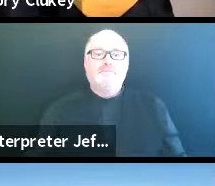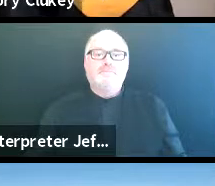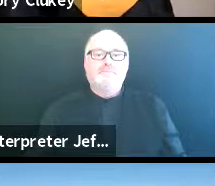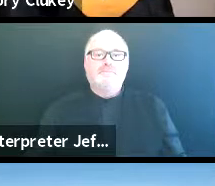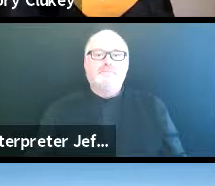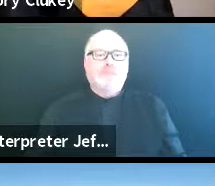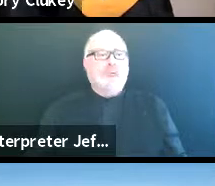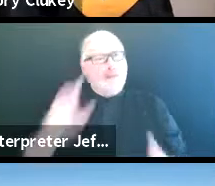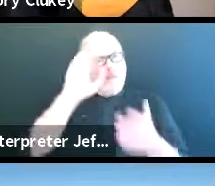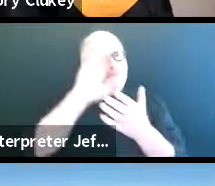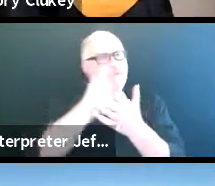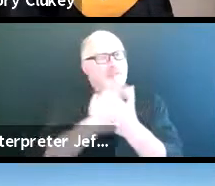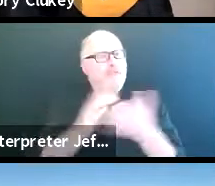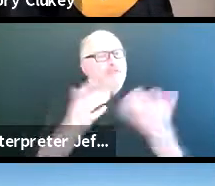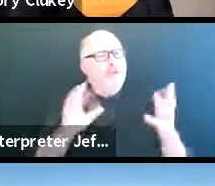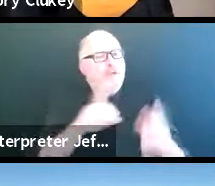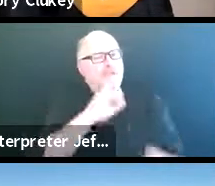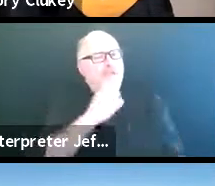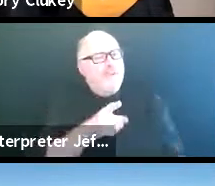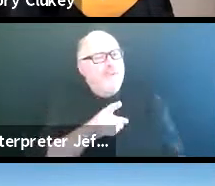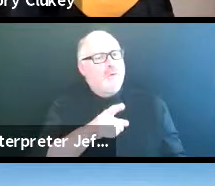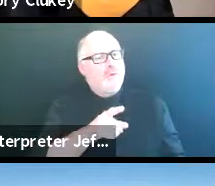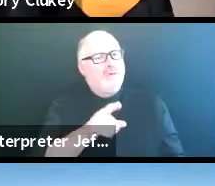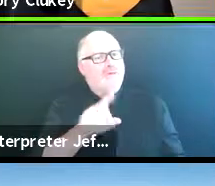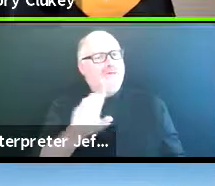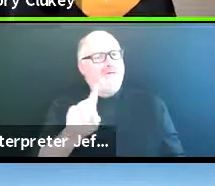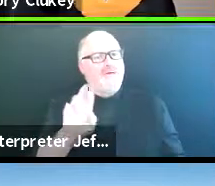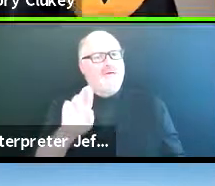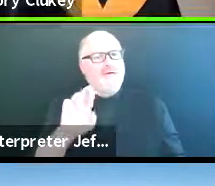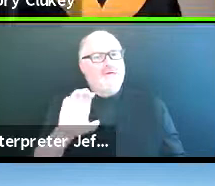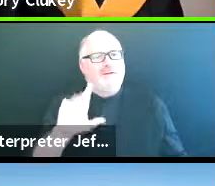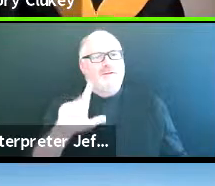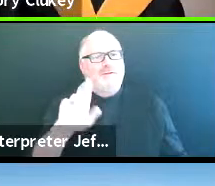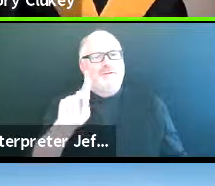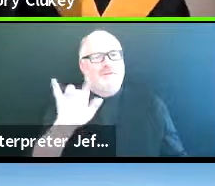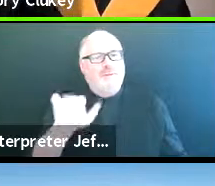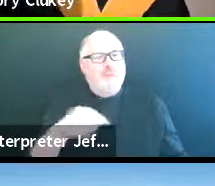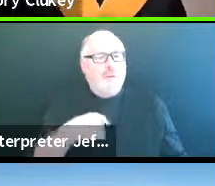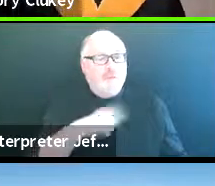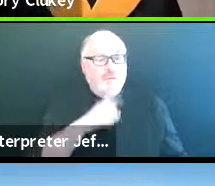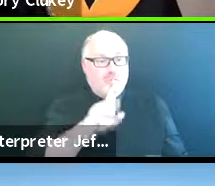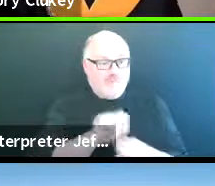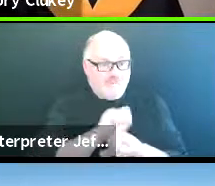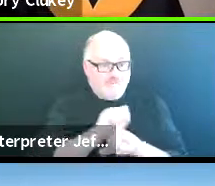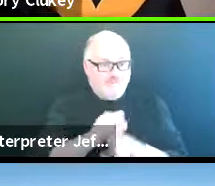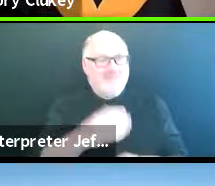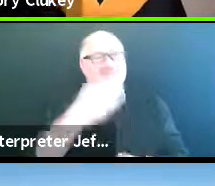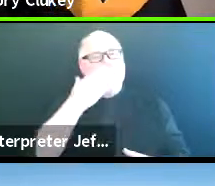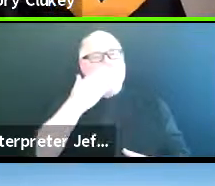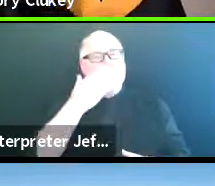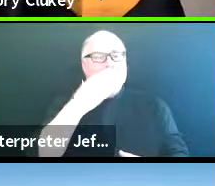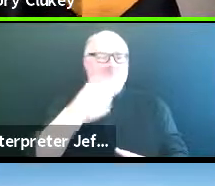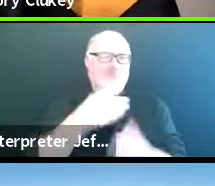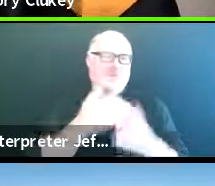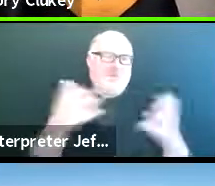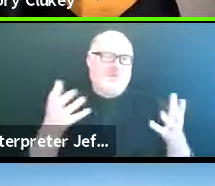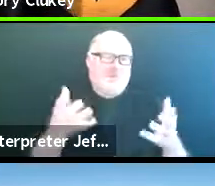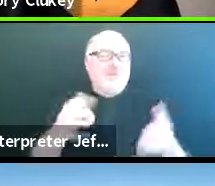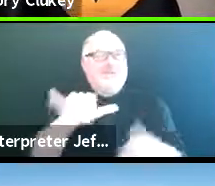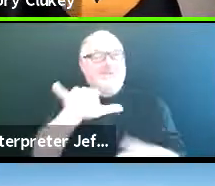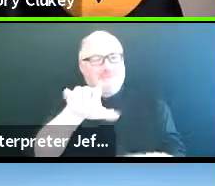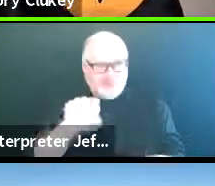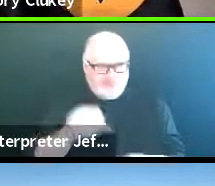I believe you're already unmuted, Dr. Kluge. Am I? Okay. Thank you. Yes,